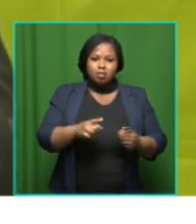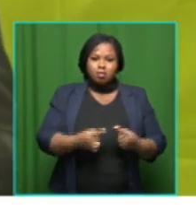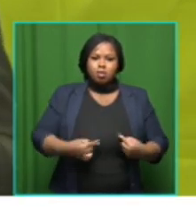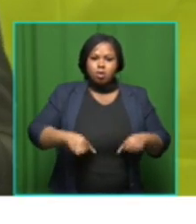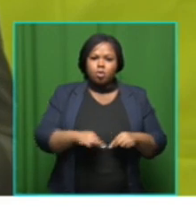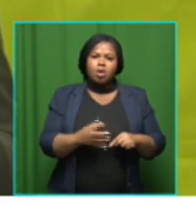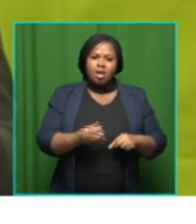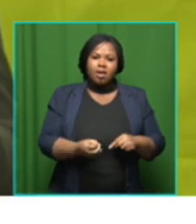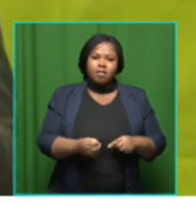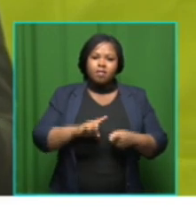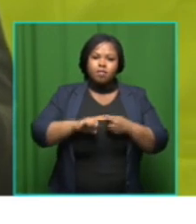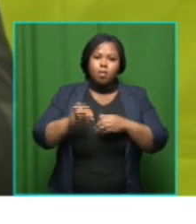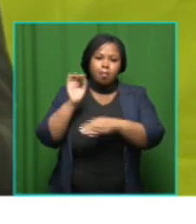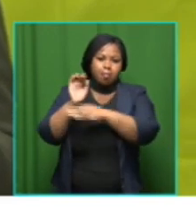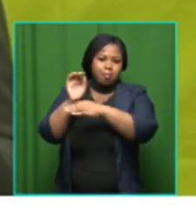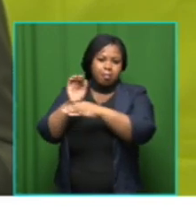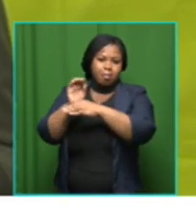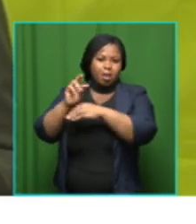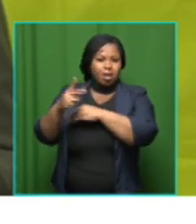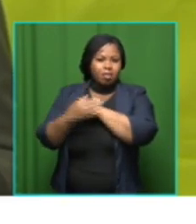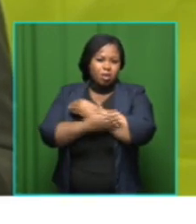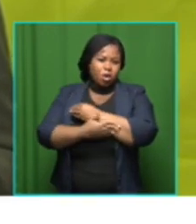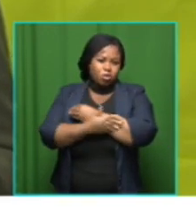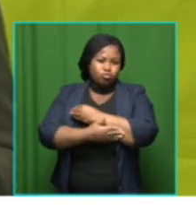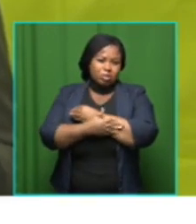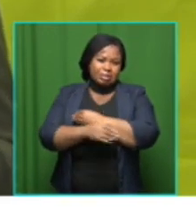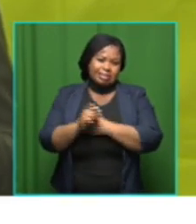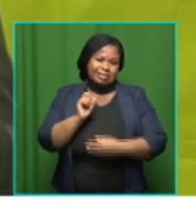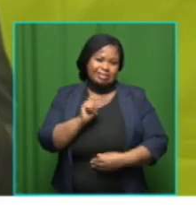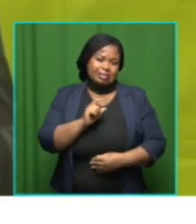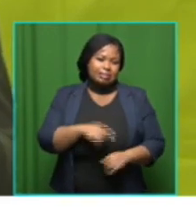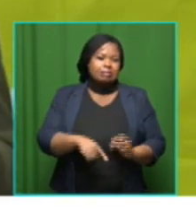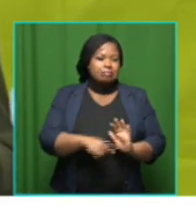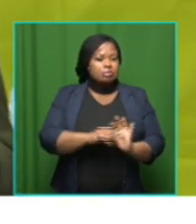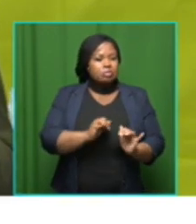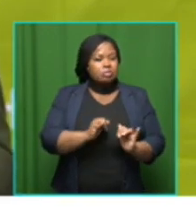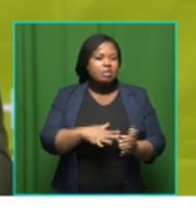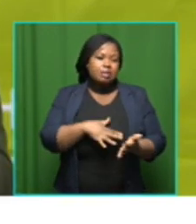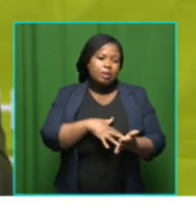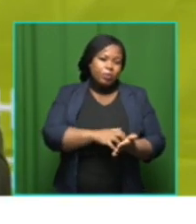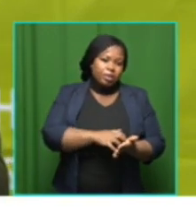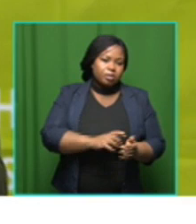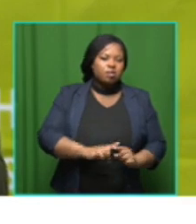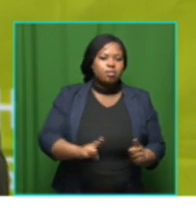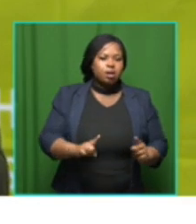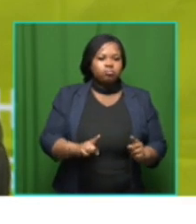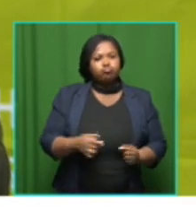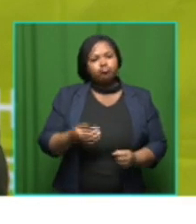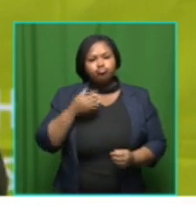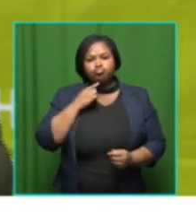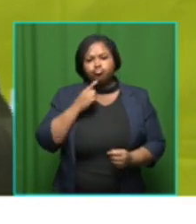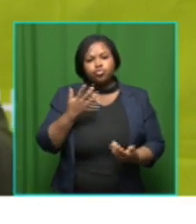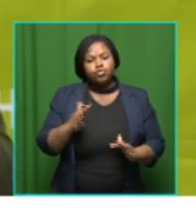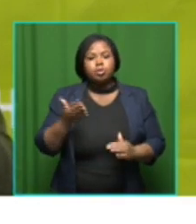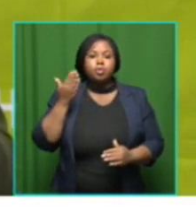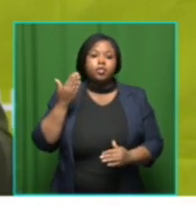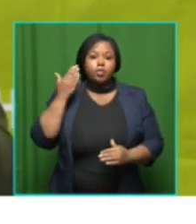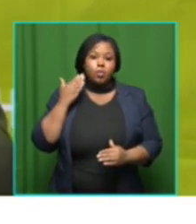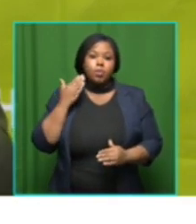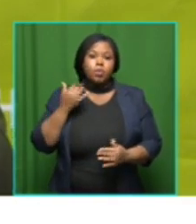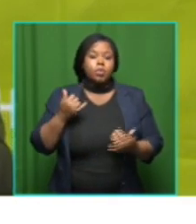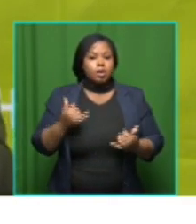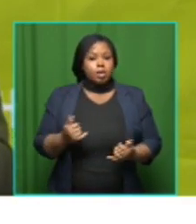do import. So it's one of the weaknesses but I think going forward, as I've said before, that we are taking